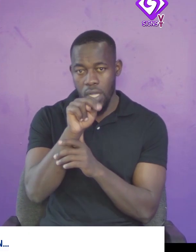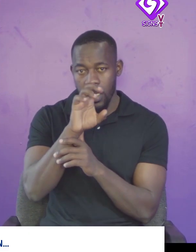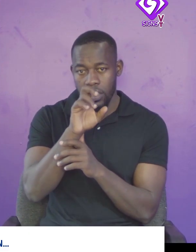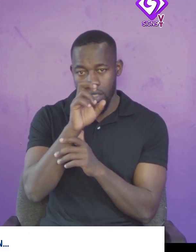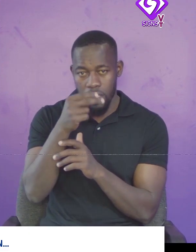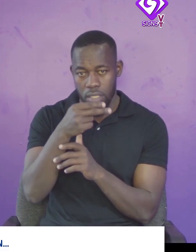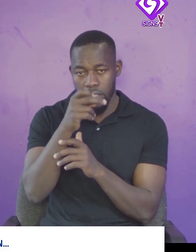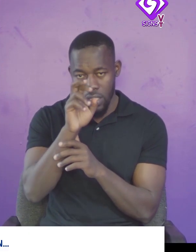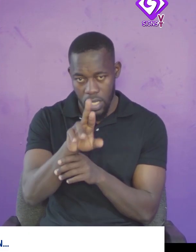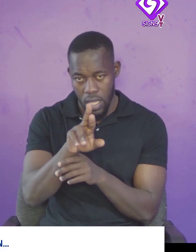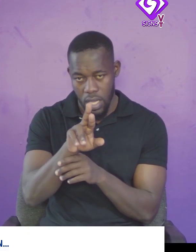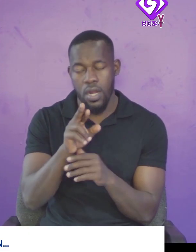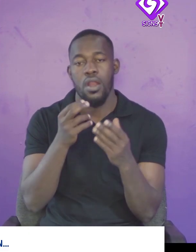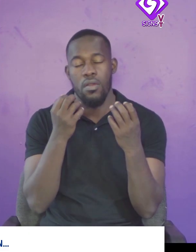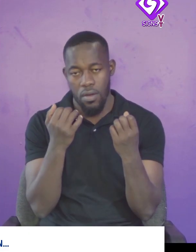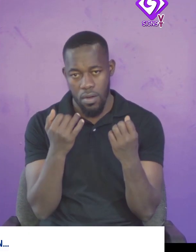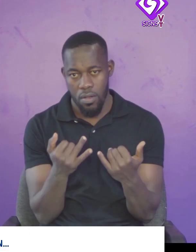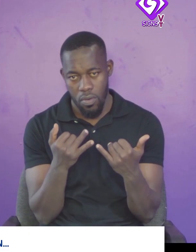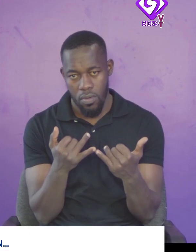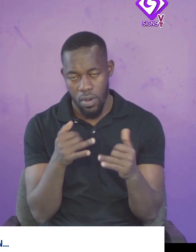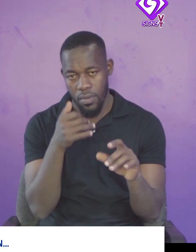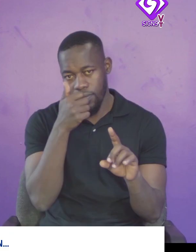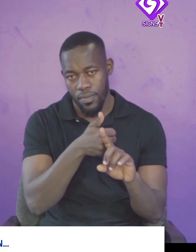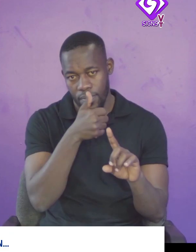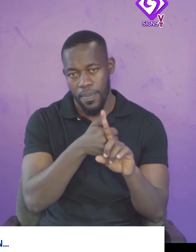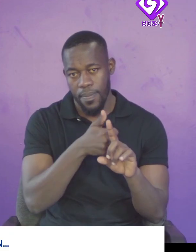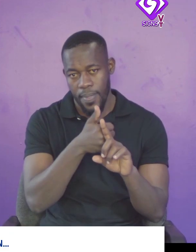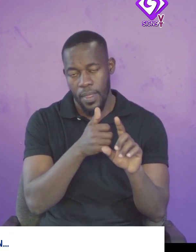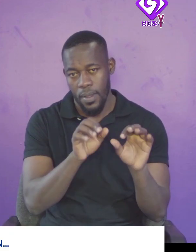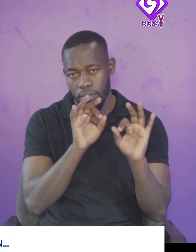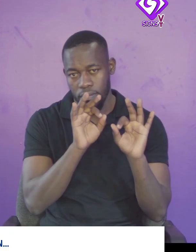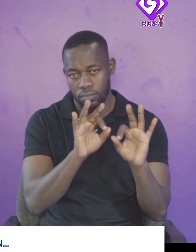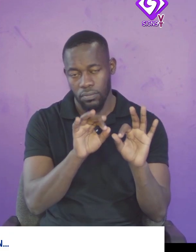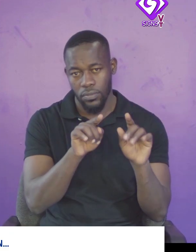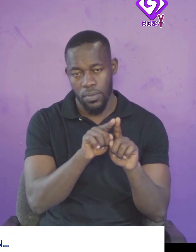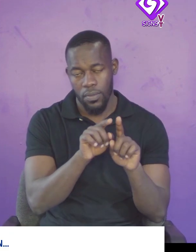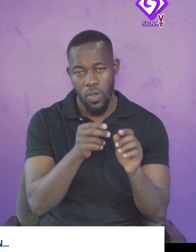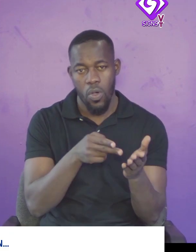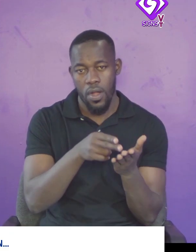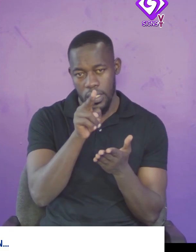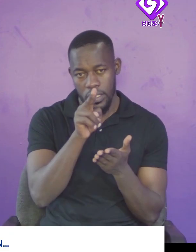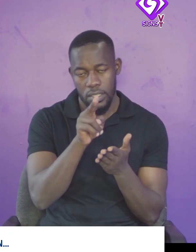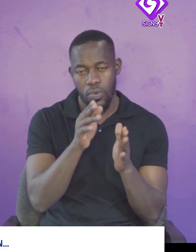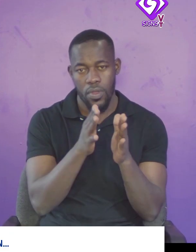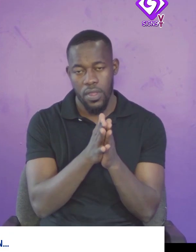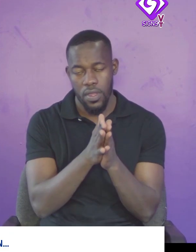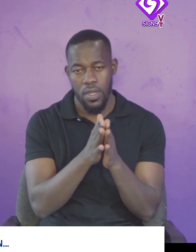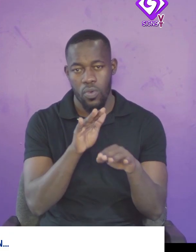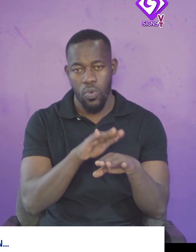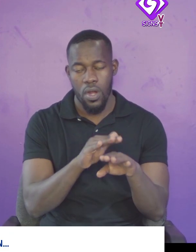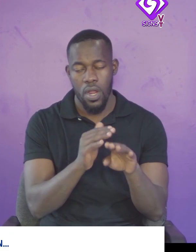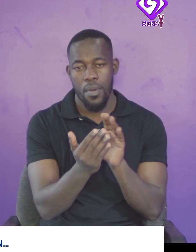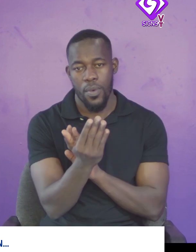KNCHR is now pushing for a comprehensive, transparent, and sustainable approach